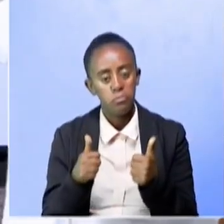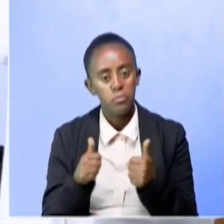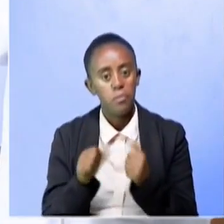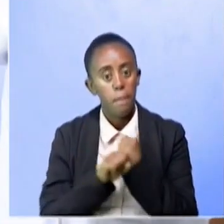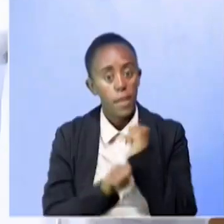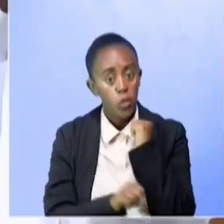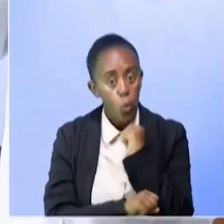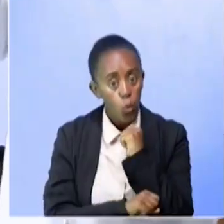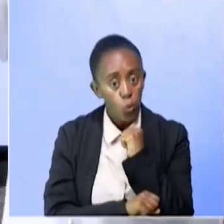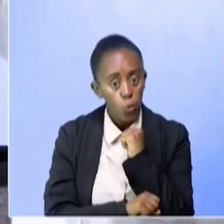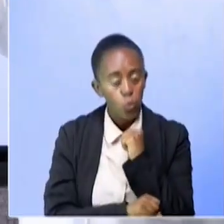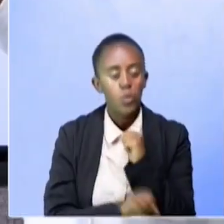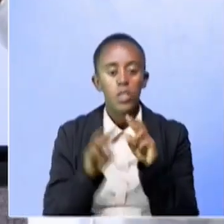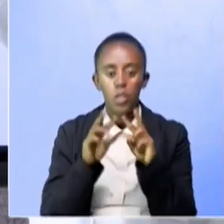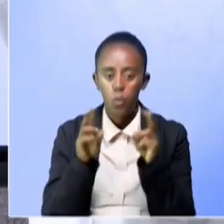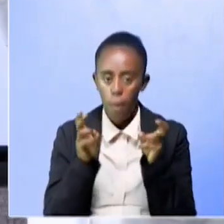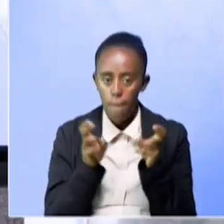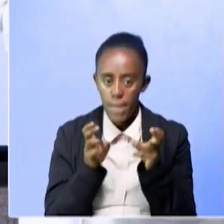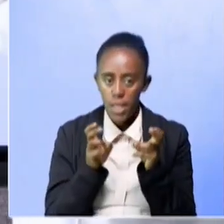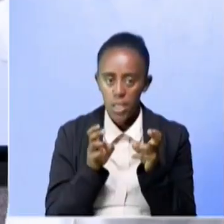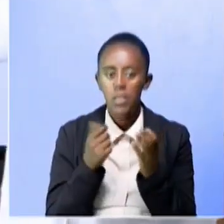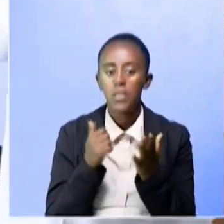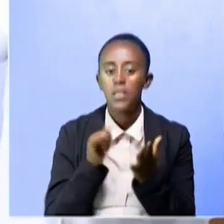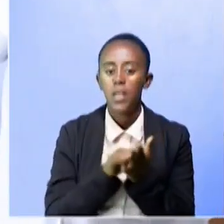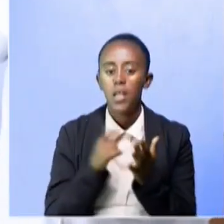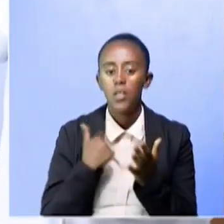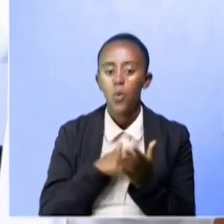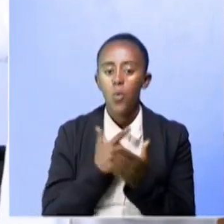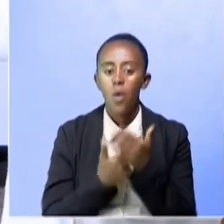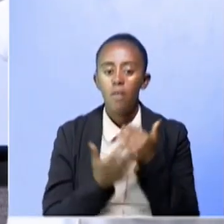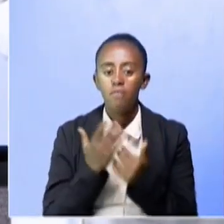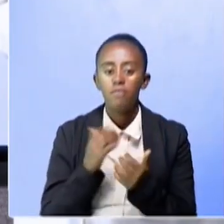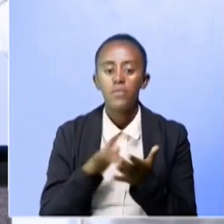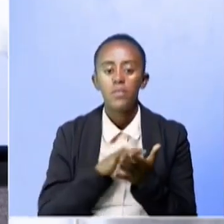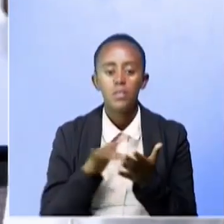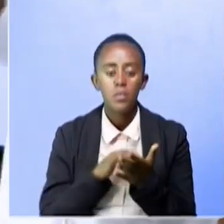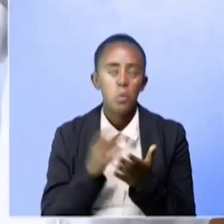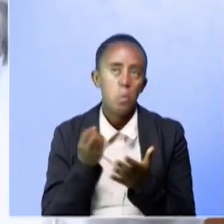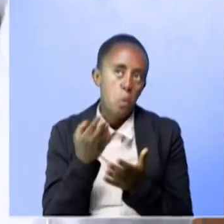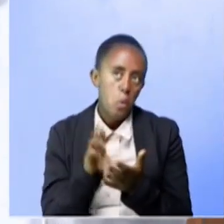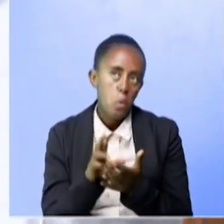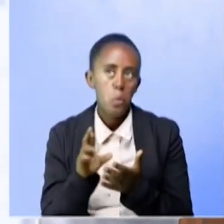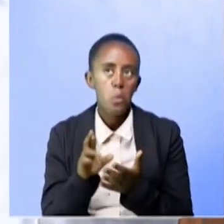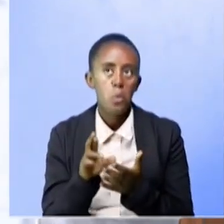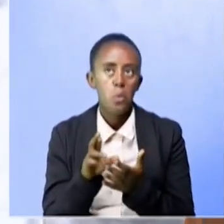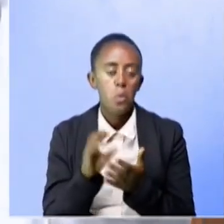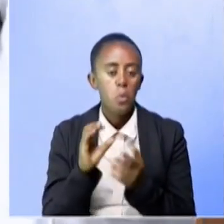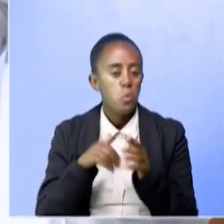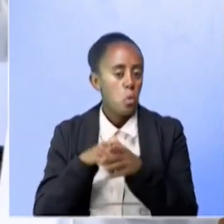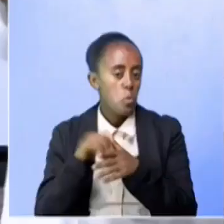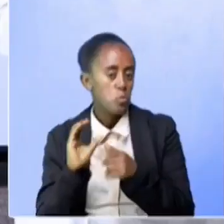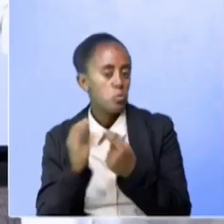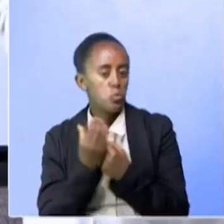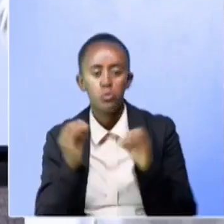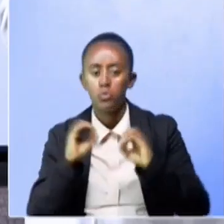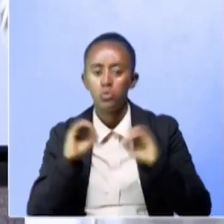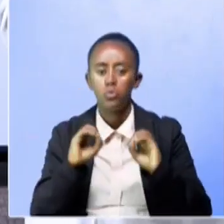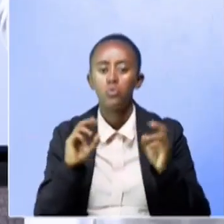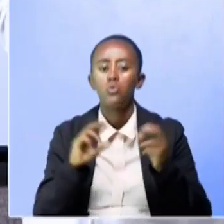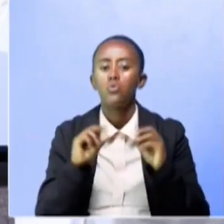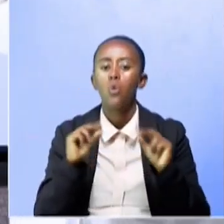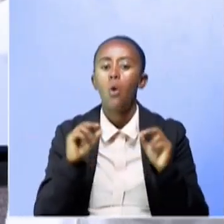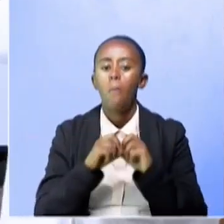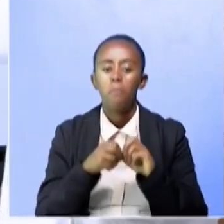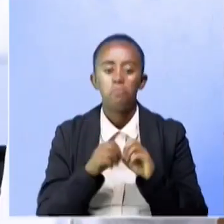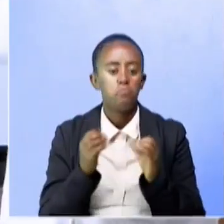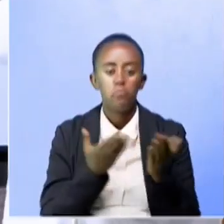on the topic that we have studied so far. Or it may be outside that context too, doesn't matter. You are